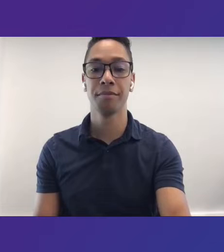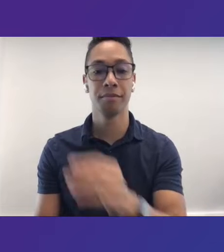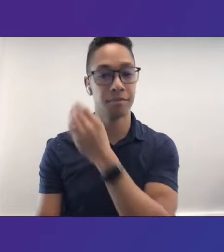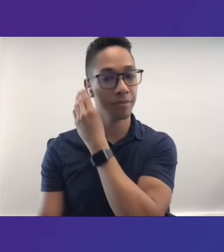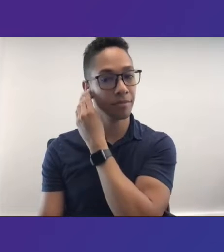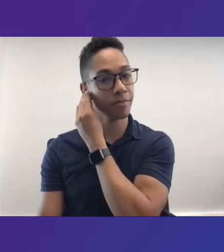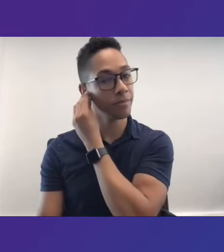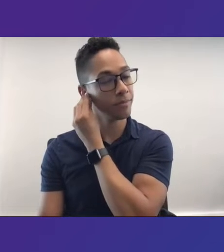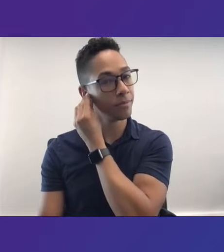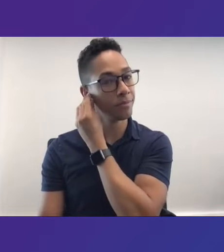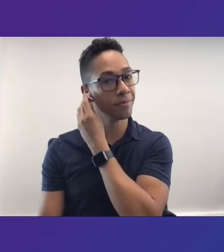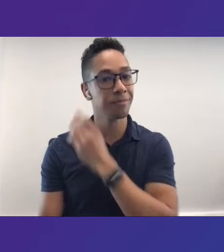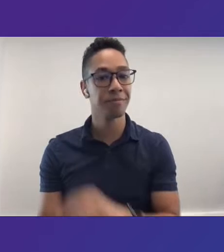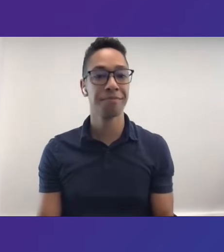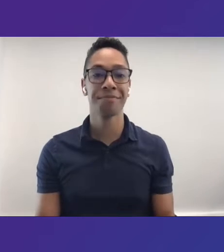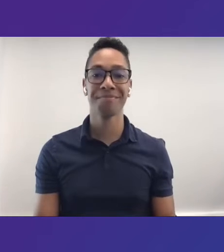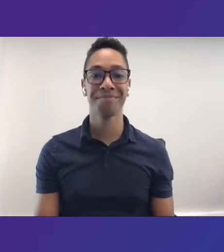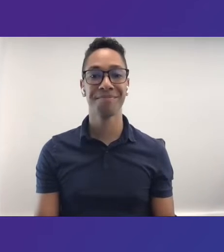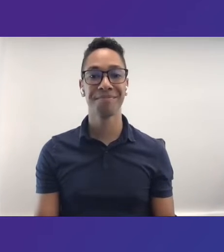Thank you, Kyle.